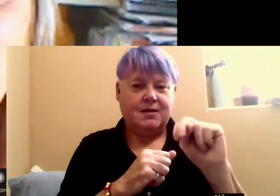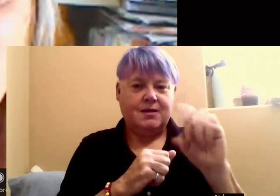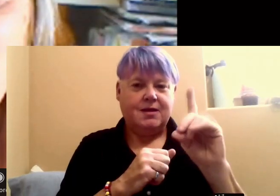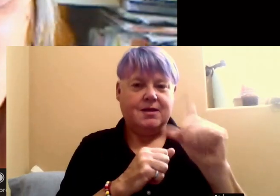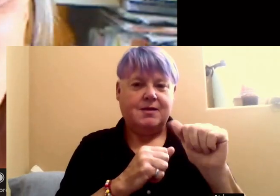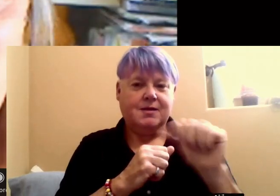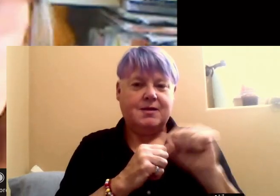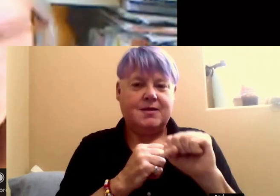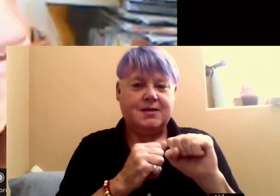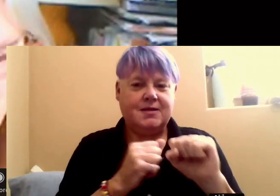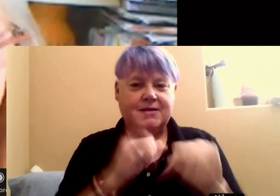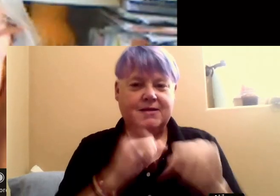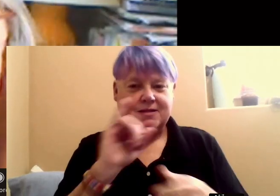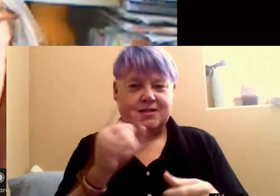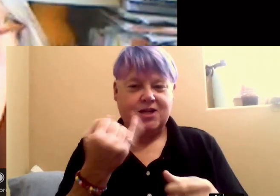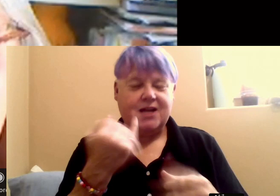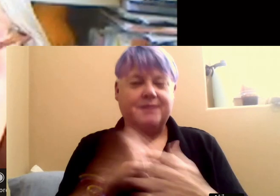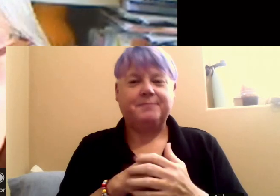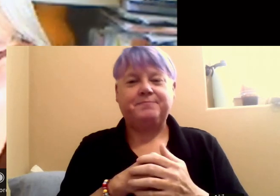So,